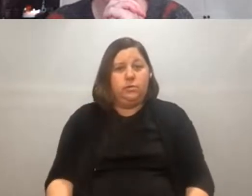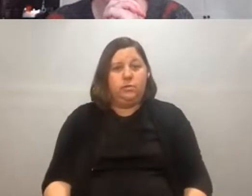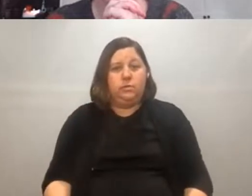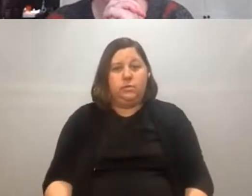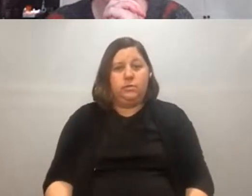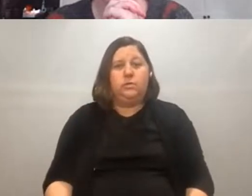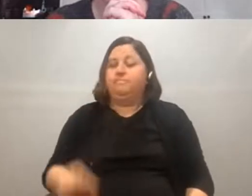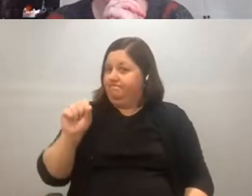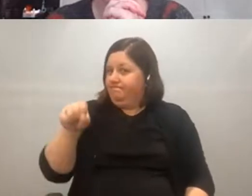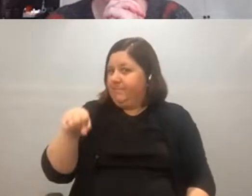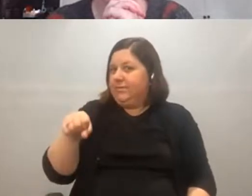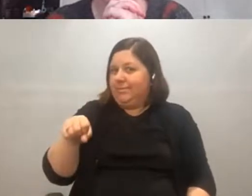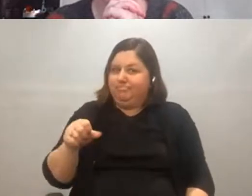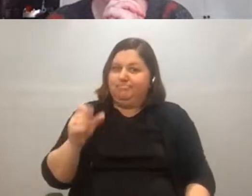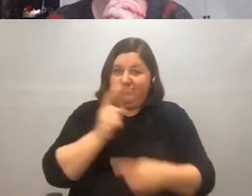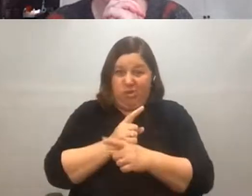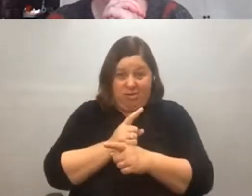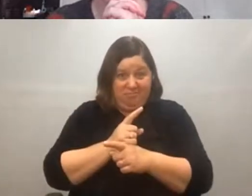and the answer is yes correct